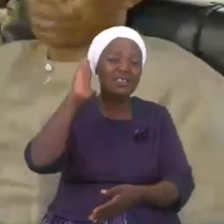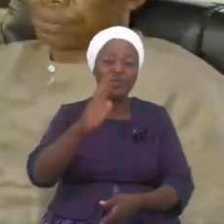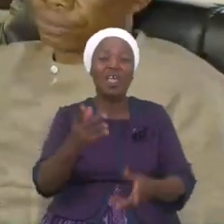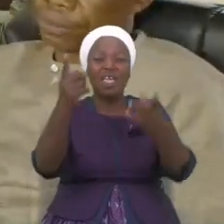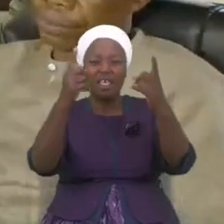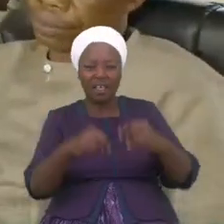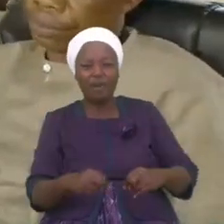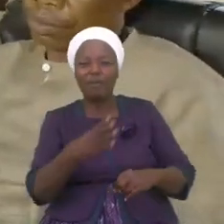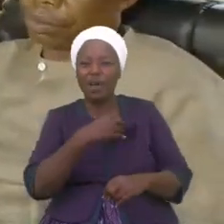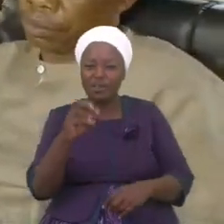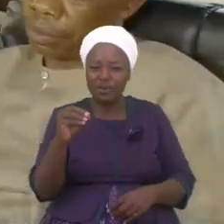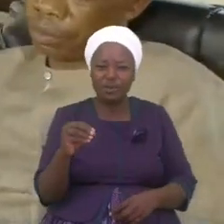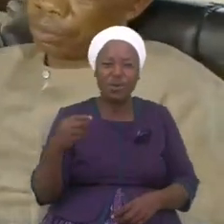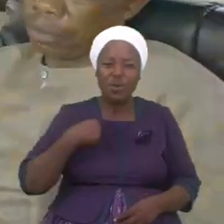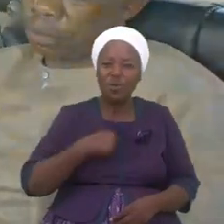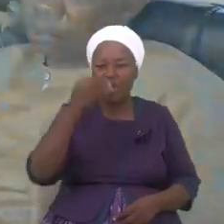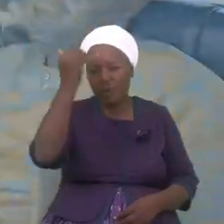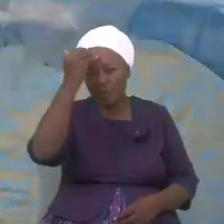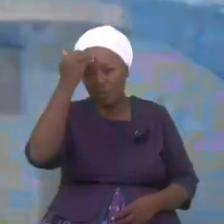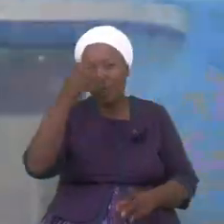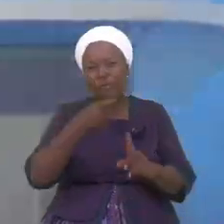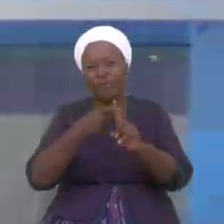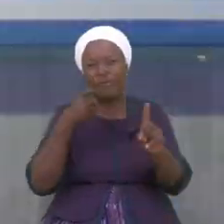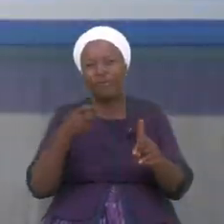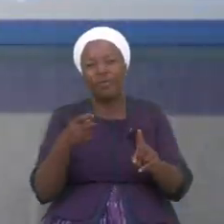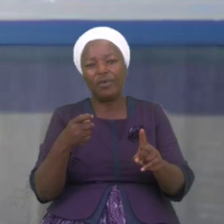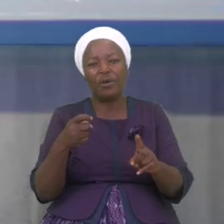And so we know from